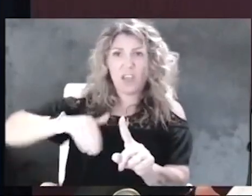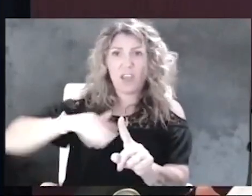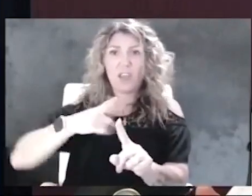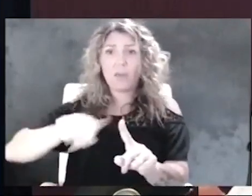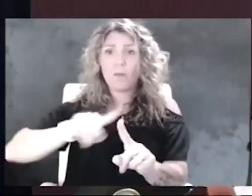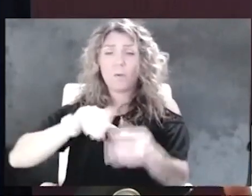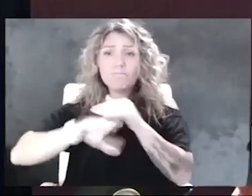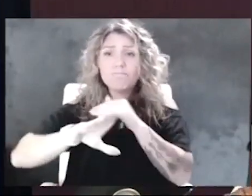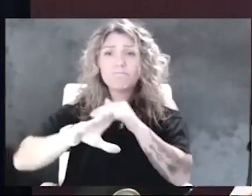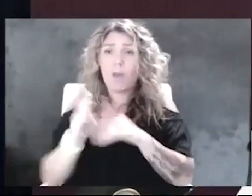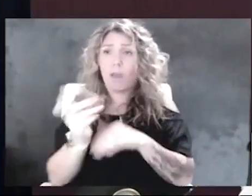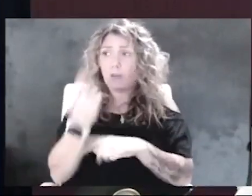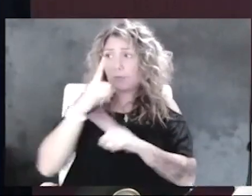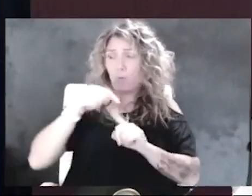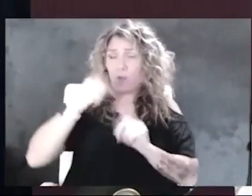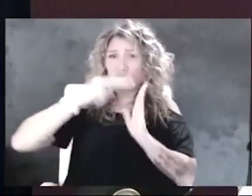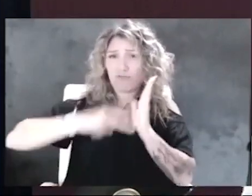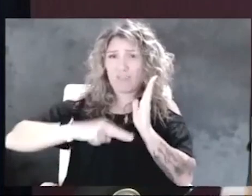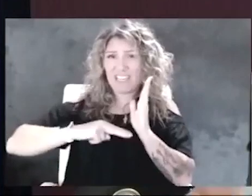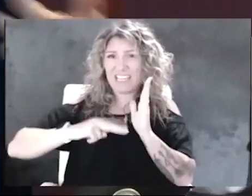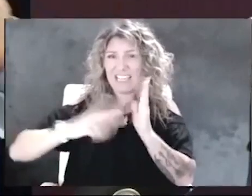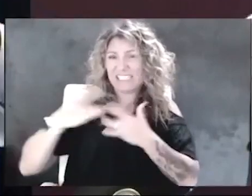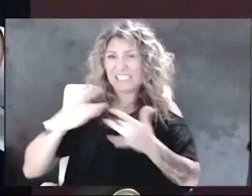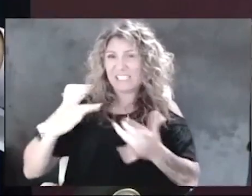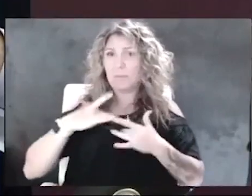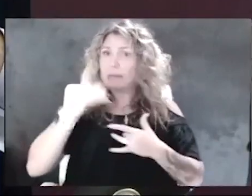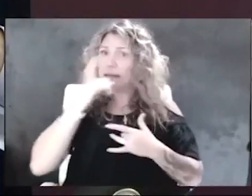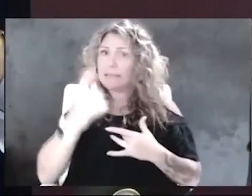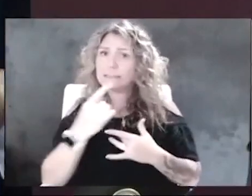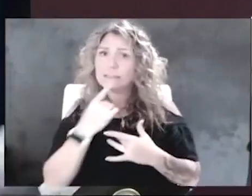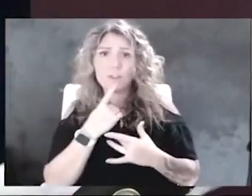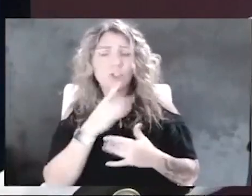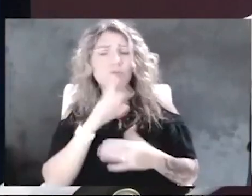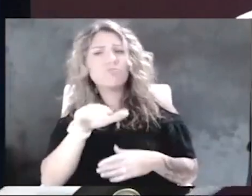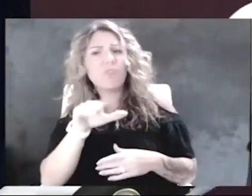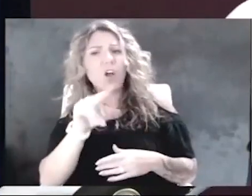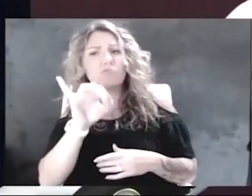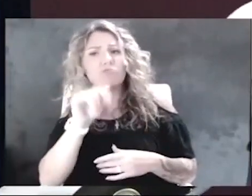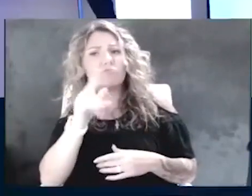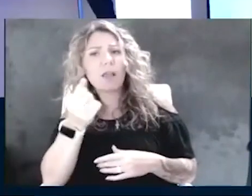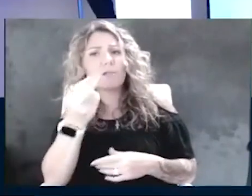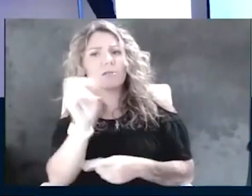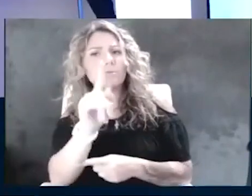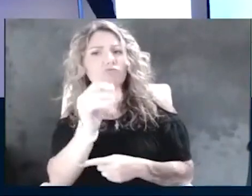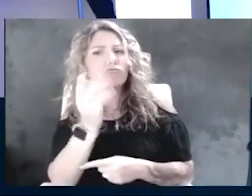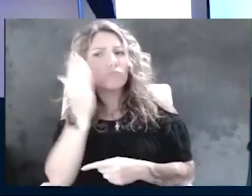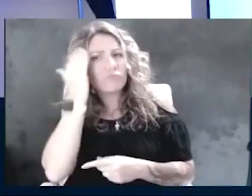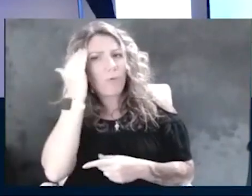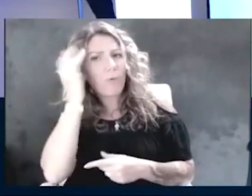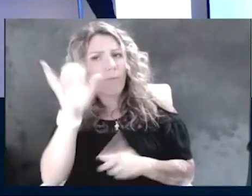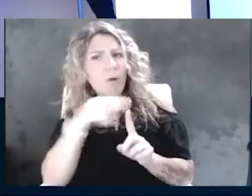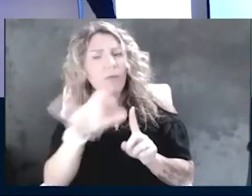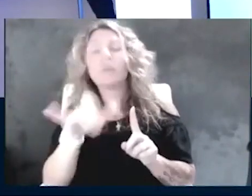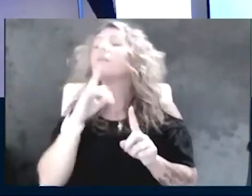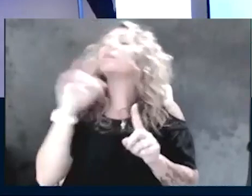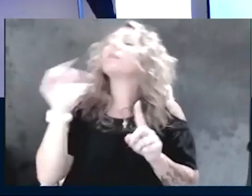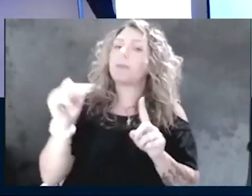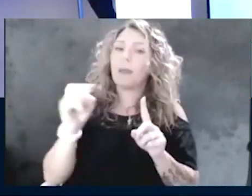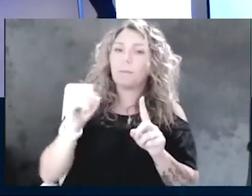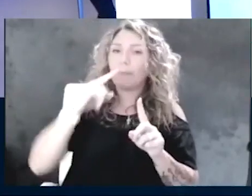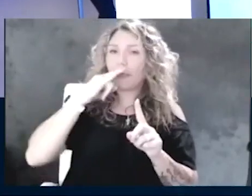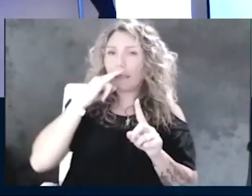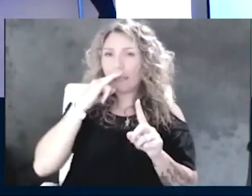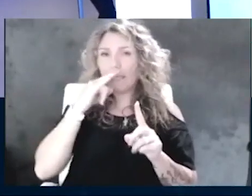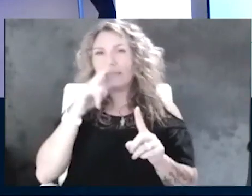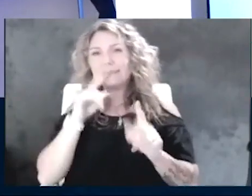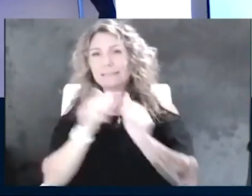read about tend to be less severe. Dr. Nelson, what are you hearing about that? That again, the kids are, everything with the kids lags a little bit behind.